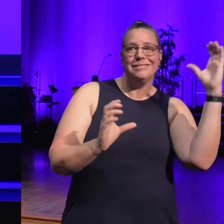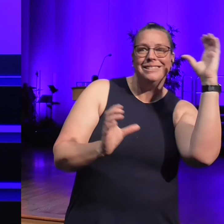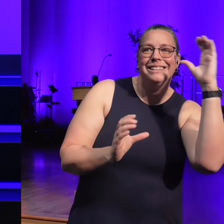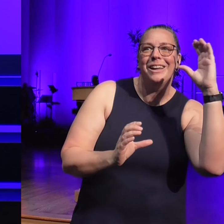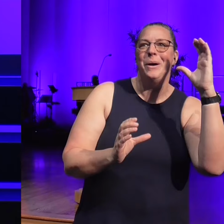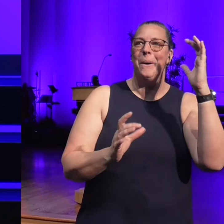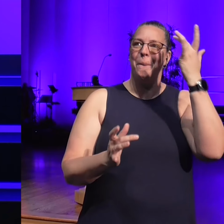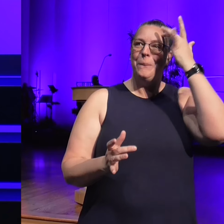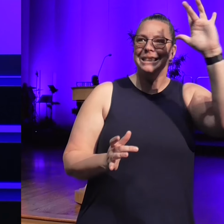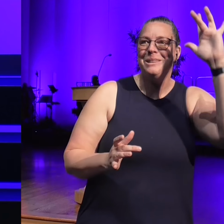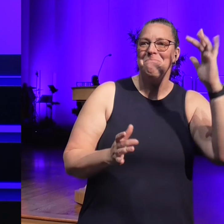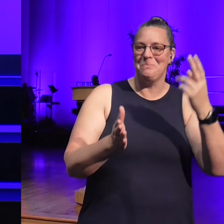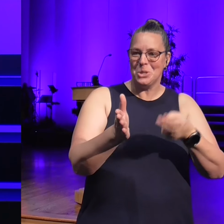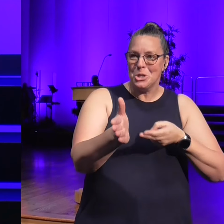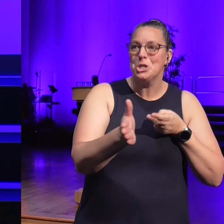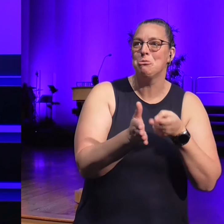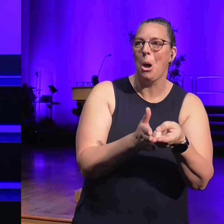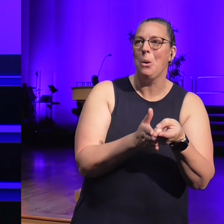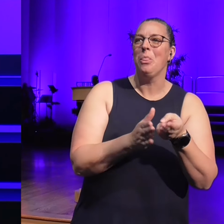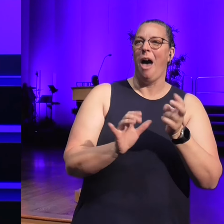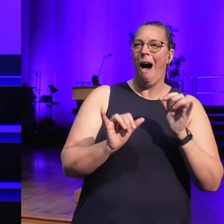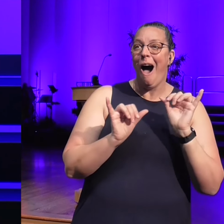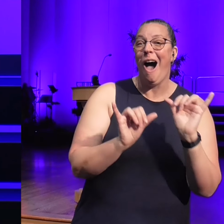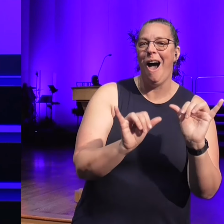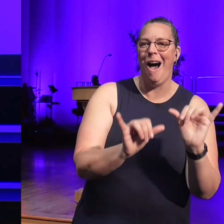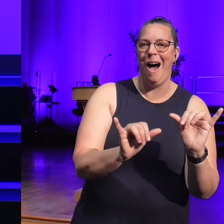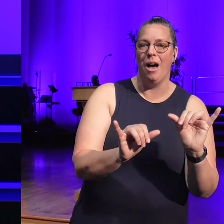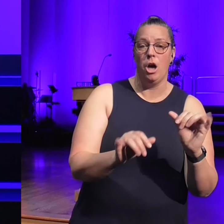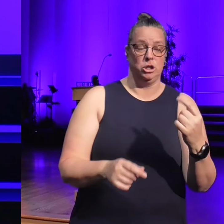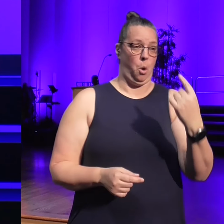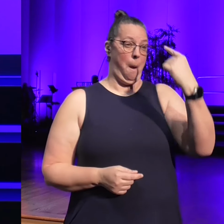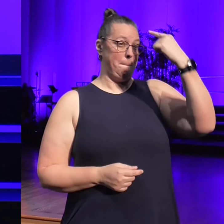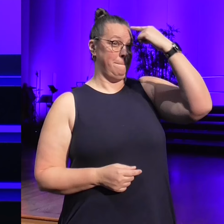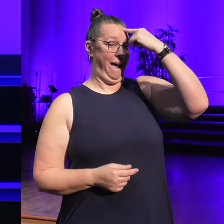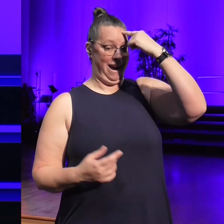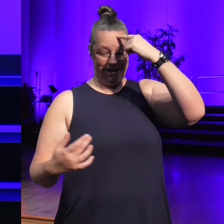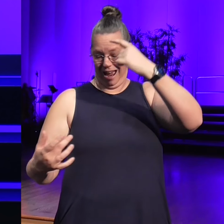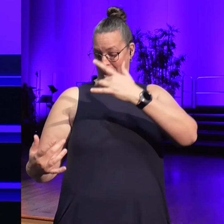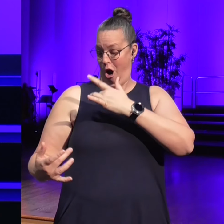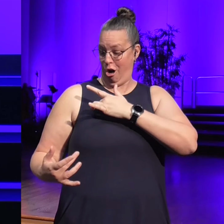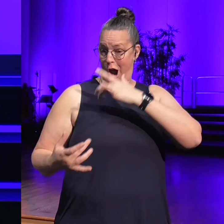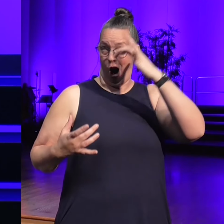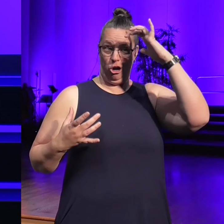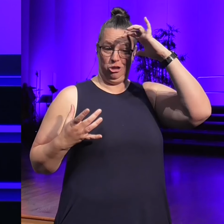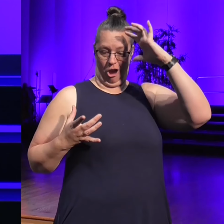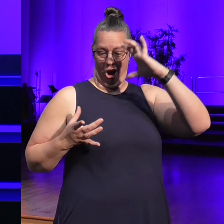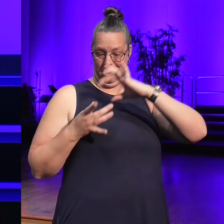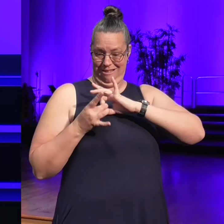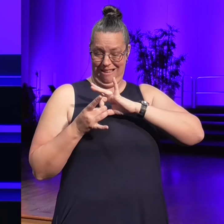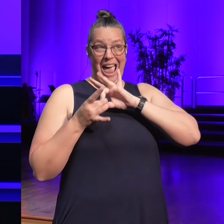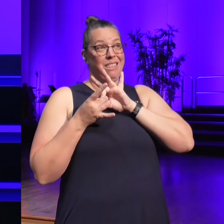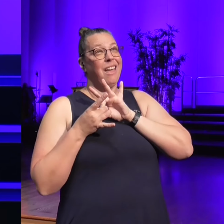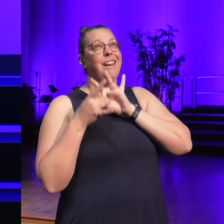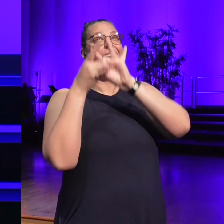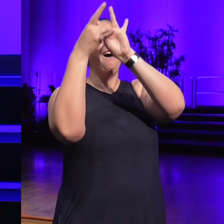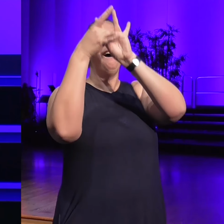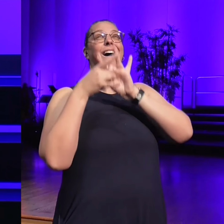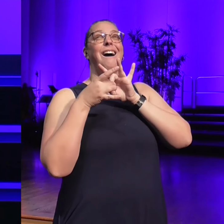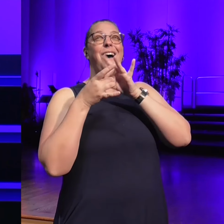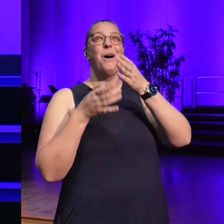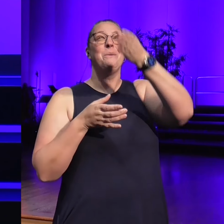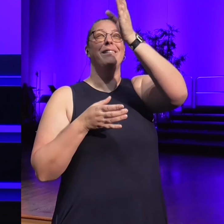the truth, and it knows. So when our mind and hearts align with the divine, this life is